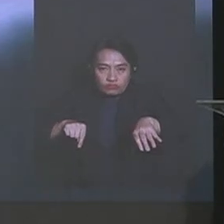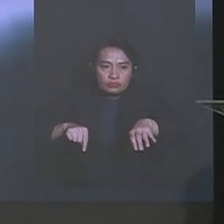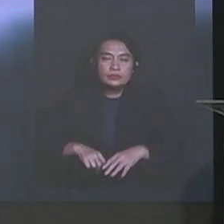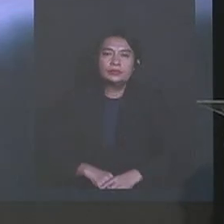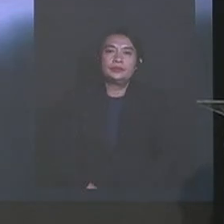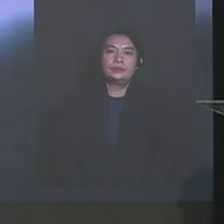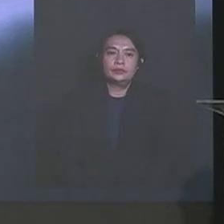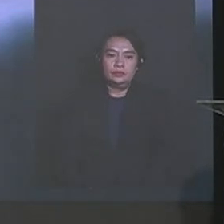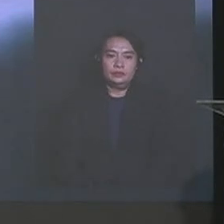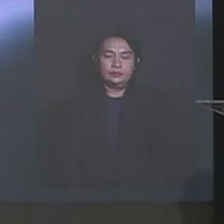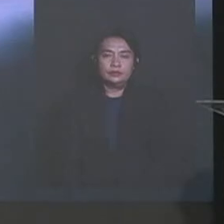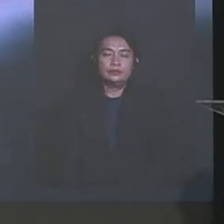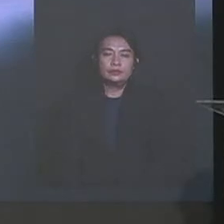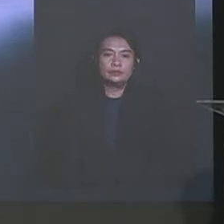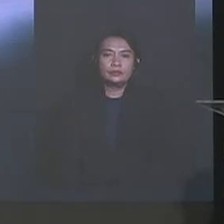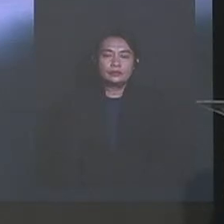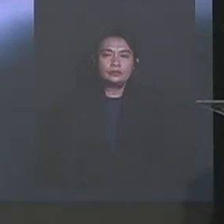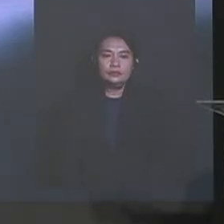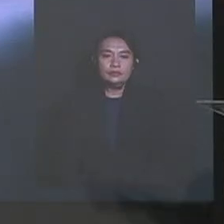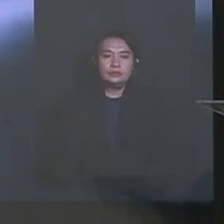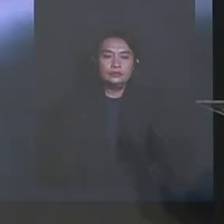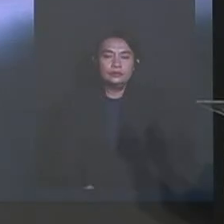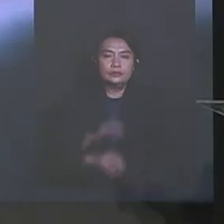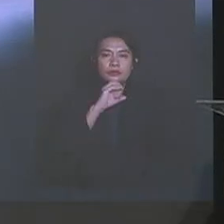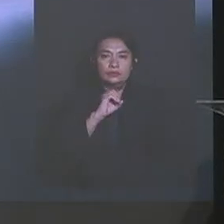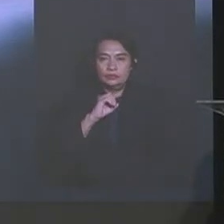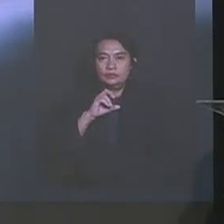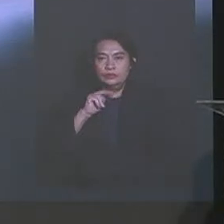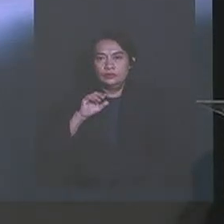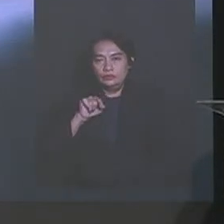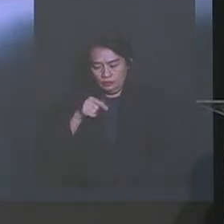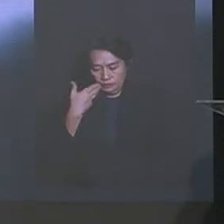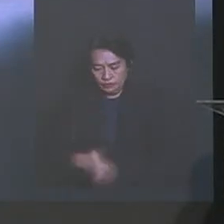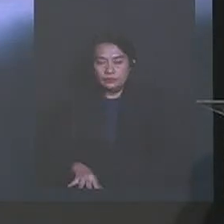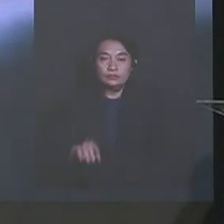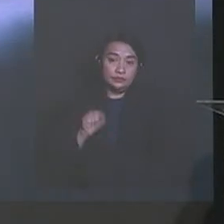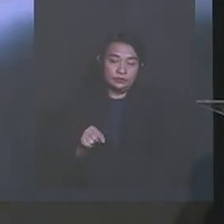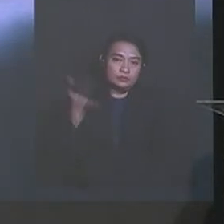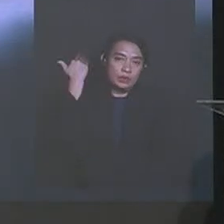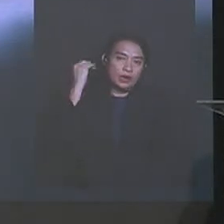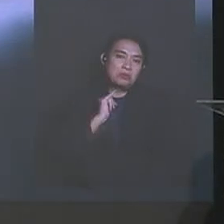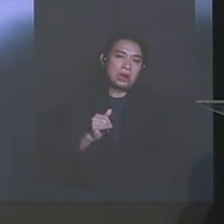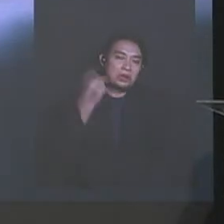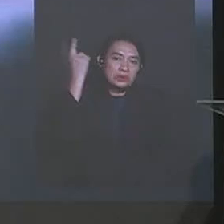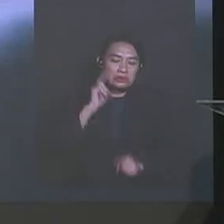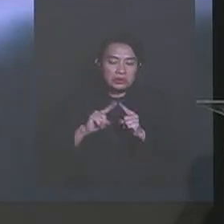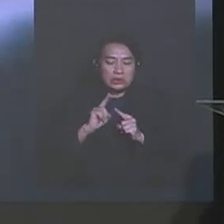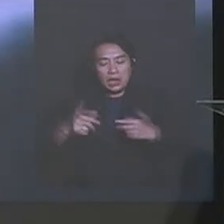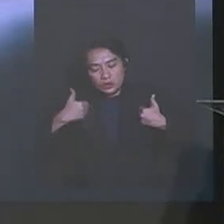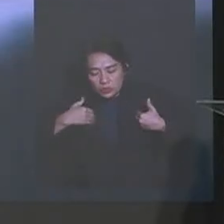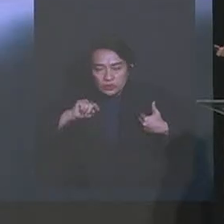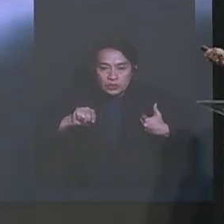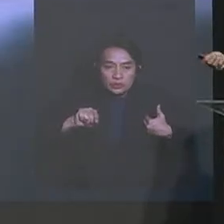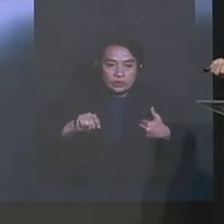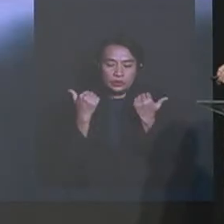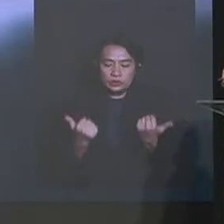Coney Island as an amusement destination. But we do have a few of the amusements that remain. And so now, today, they're landmarked, they're protected, they're not